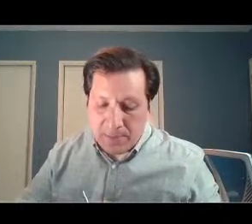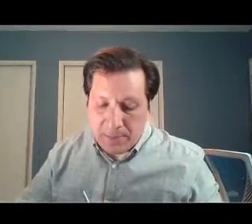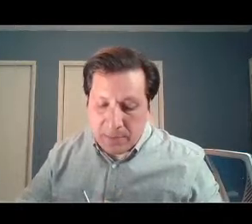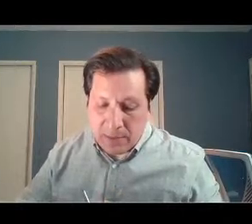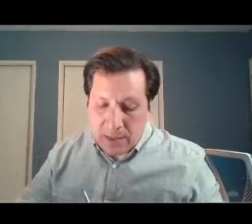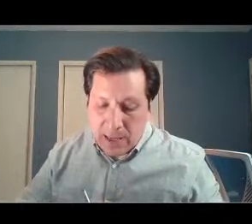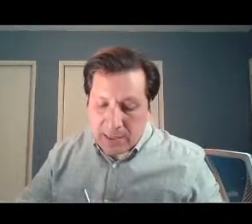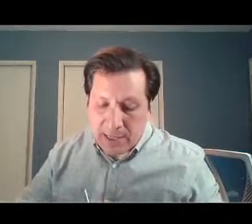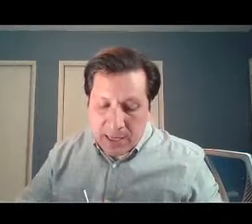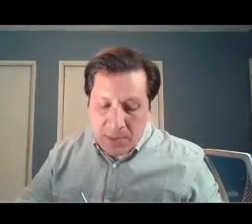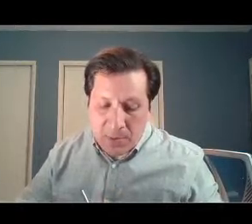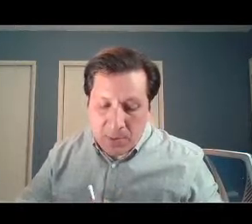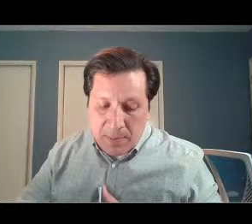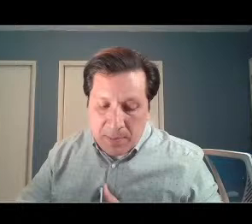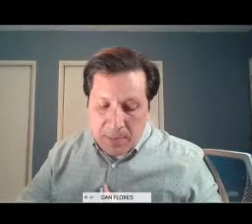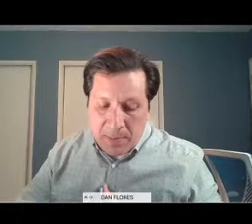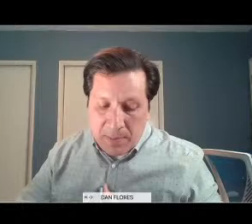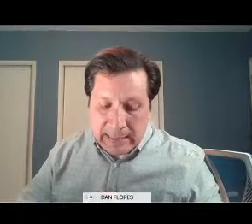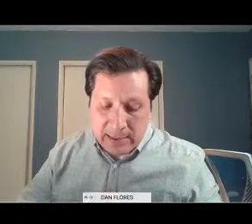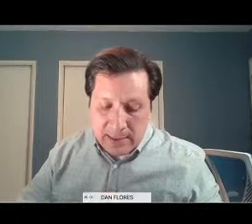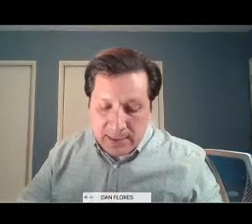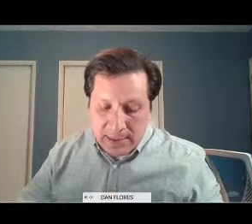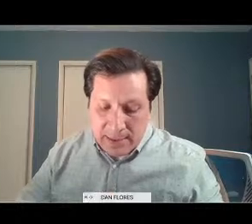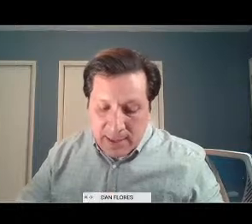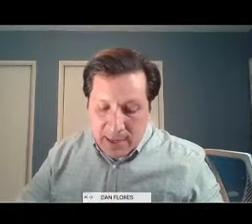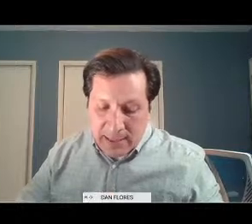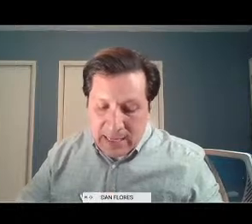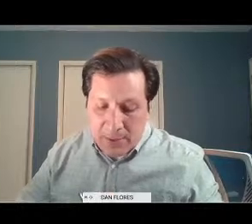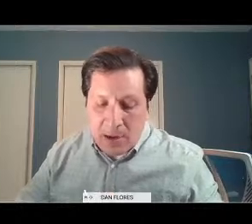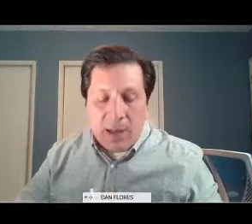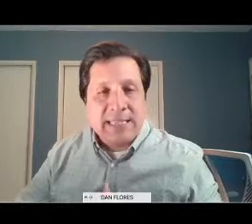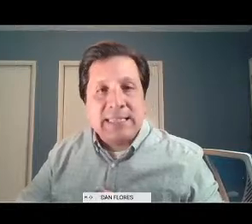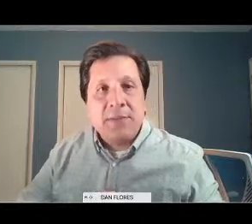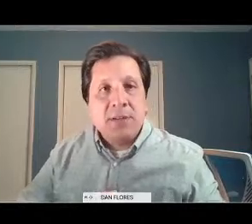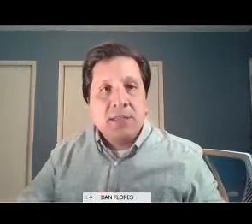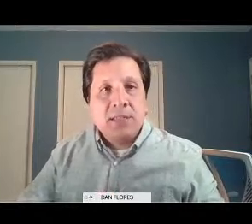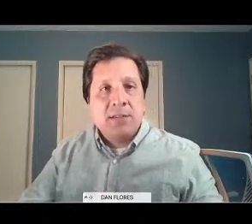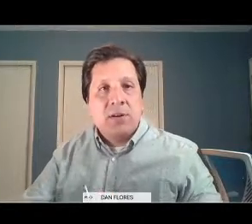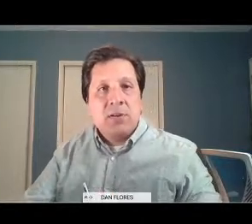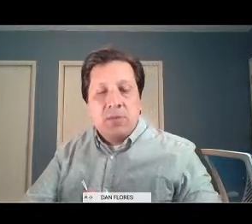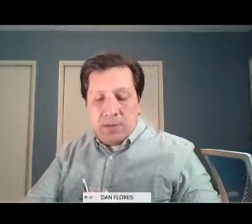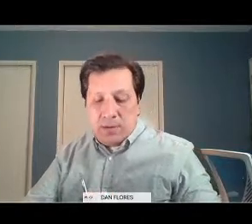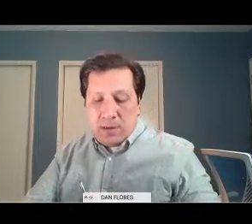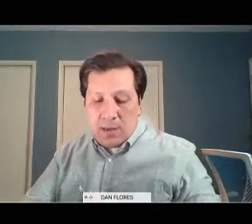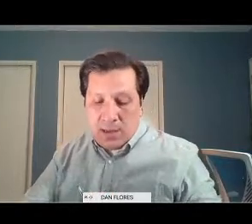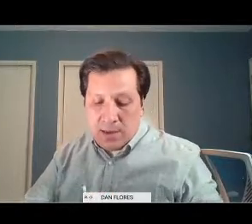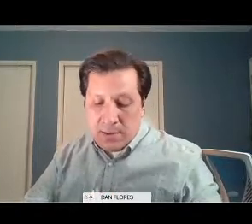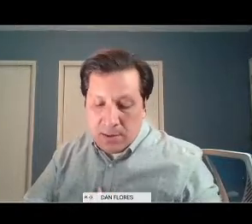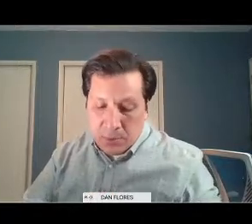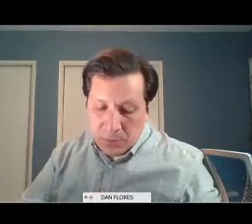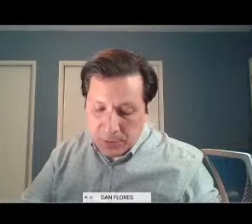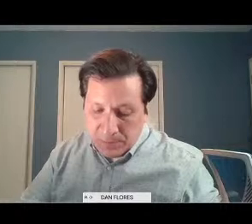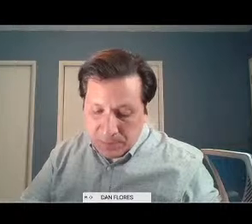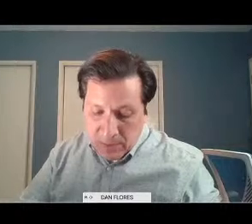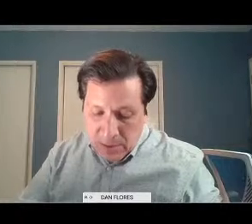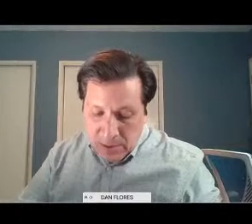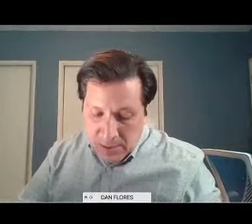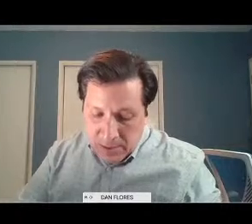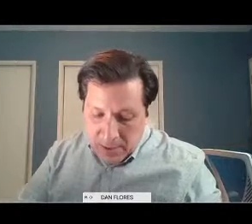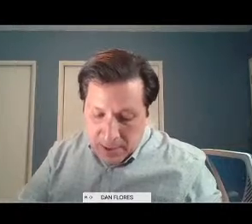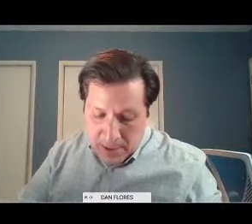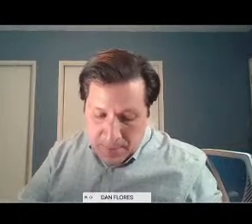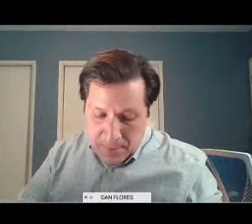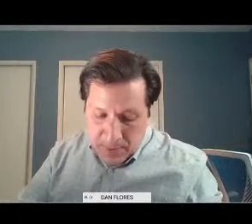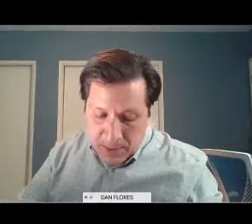board yeah and a second by board member know and carried on a seven zero uh